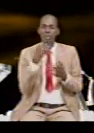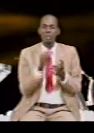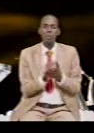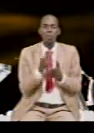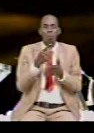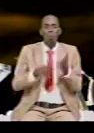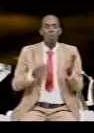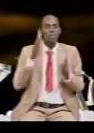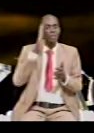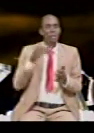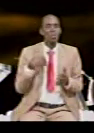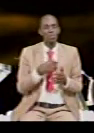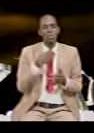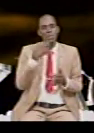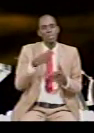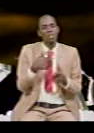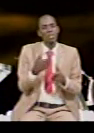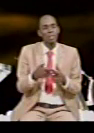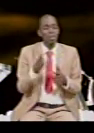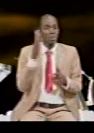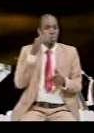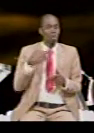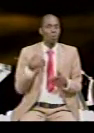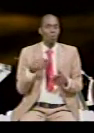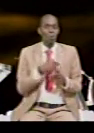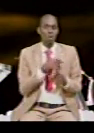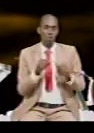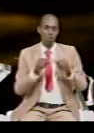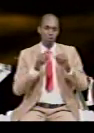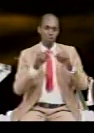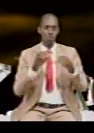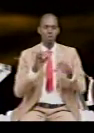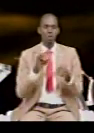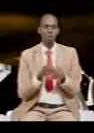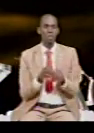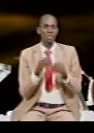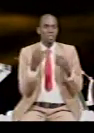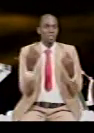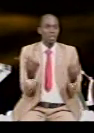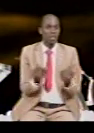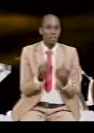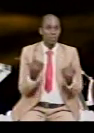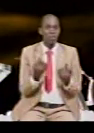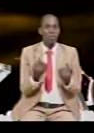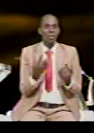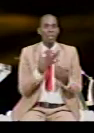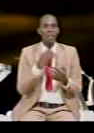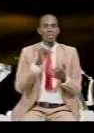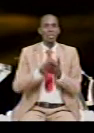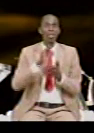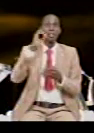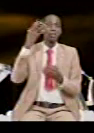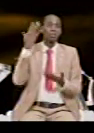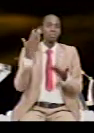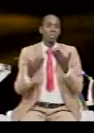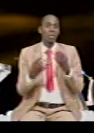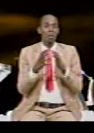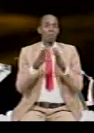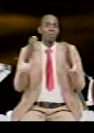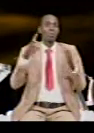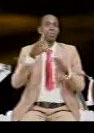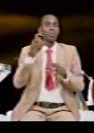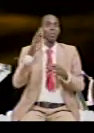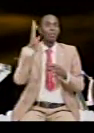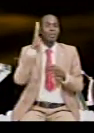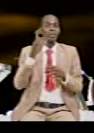sin after we've been converted in chapter 5, after we've been justified in chapter 5 of Romans, shall we